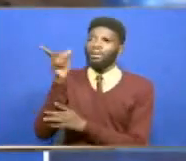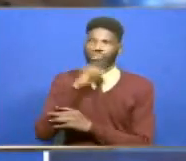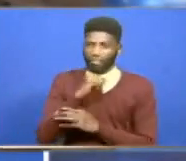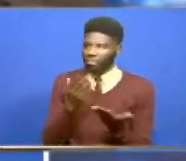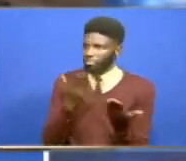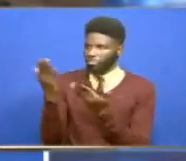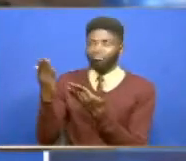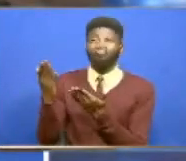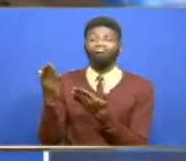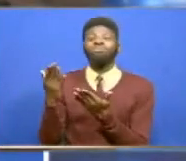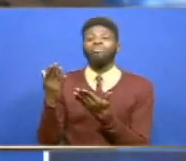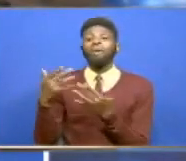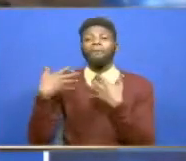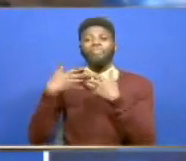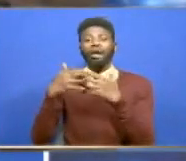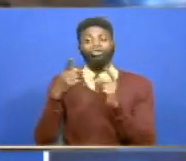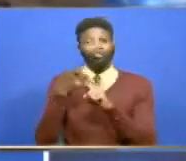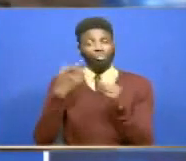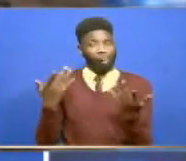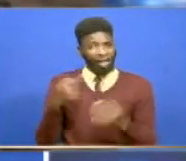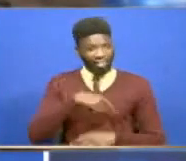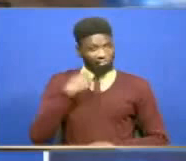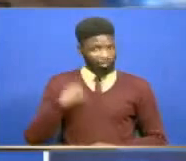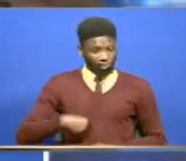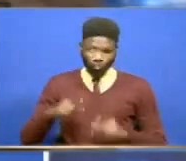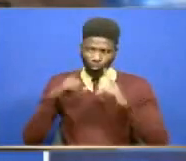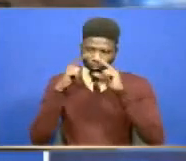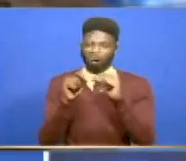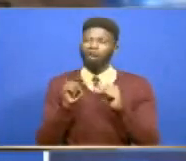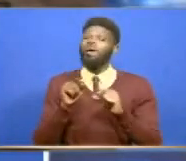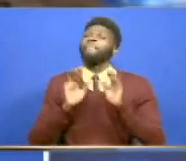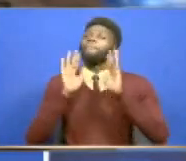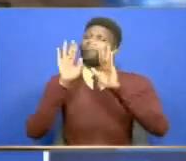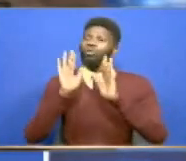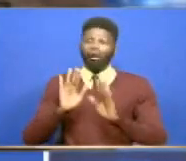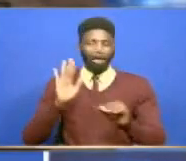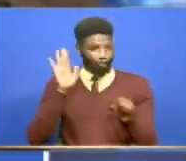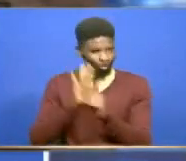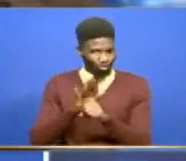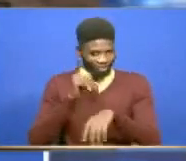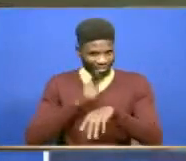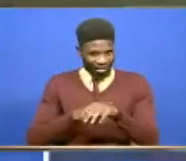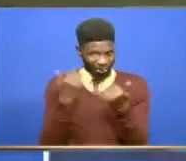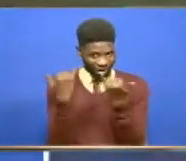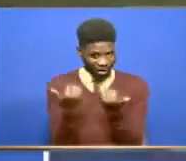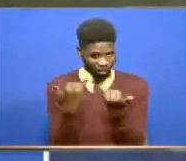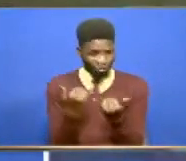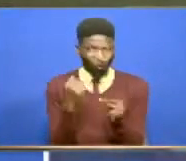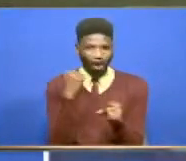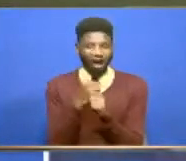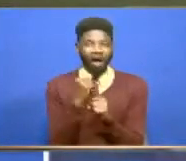processing plant from China, which he says is highly critical on his new venture.